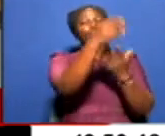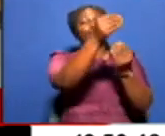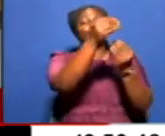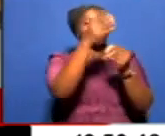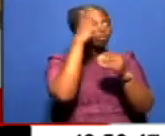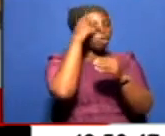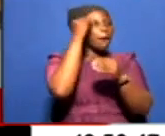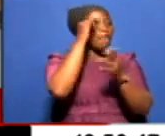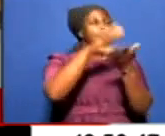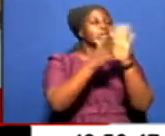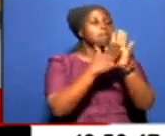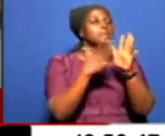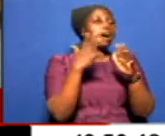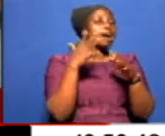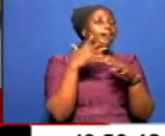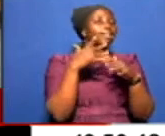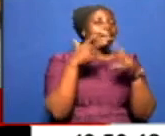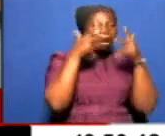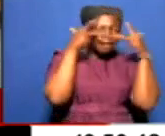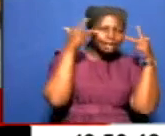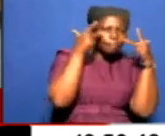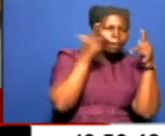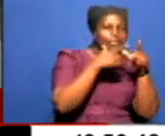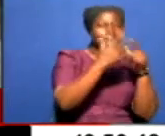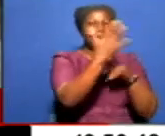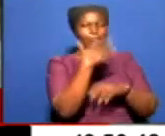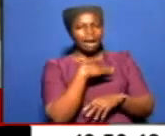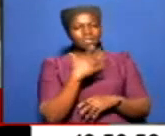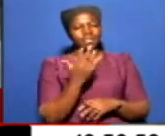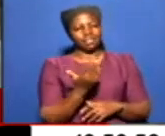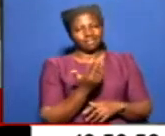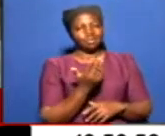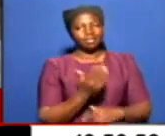help that person, and especially the young people? Yeah. So as a government,